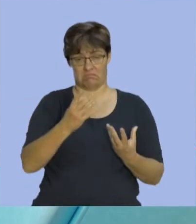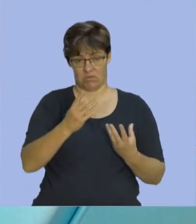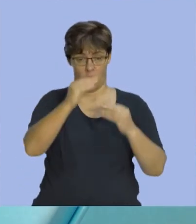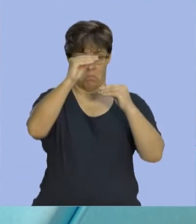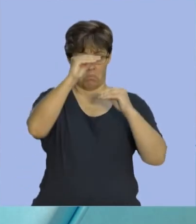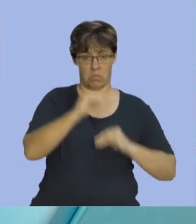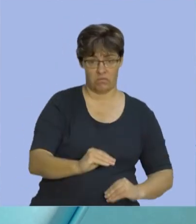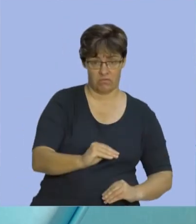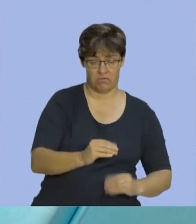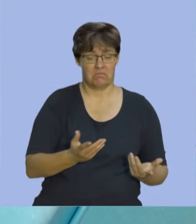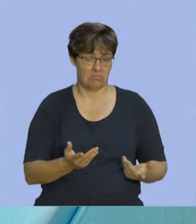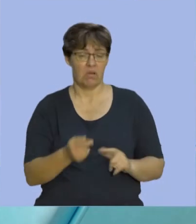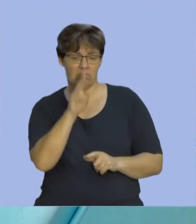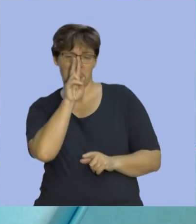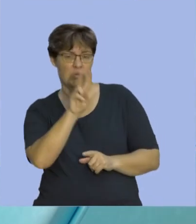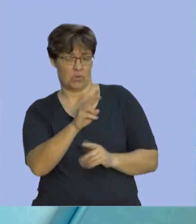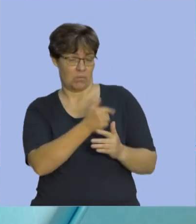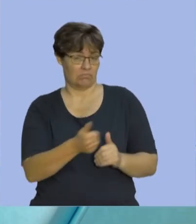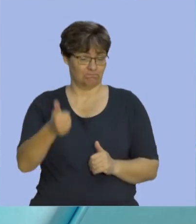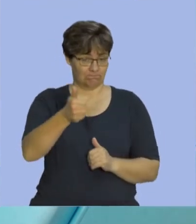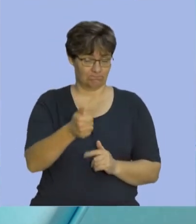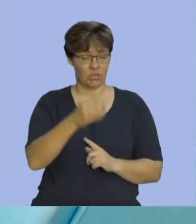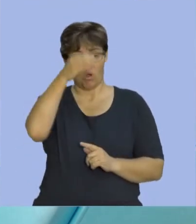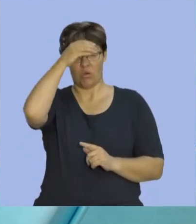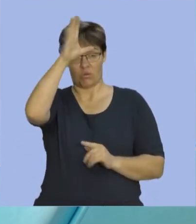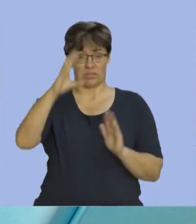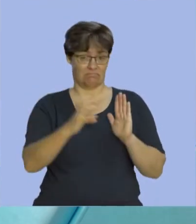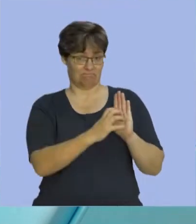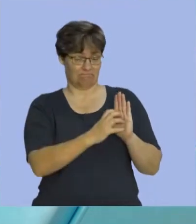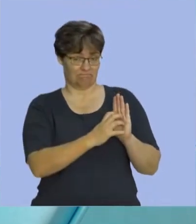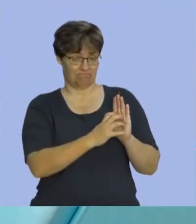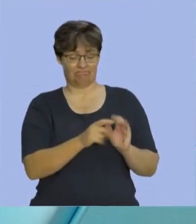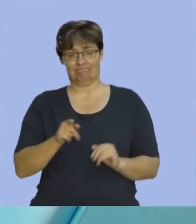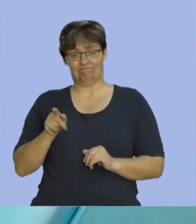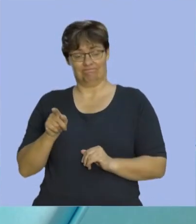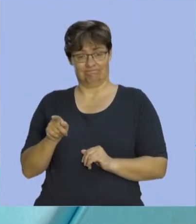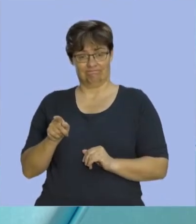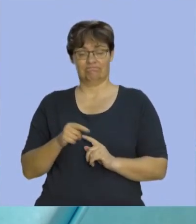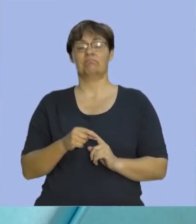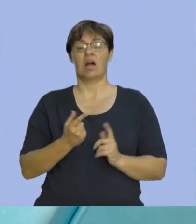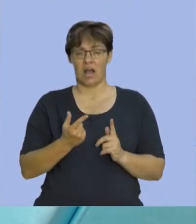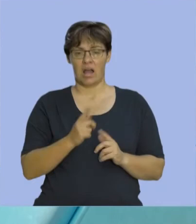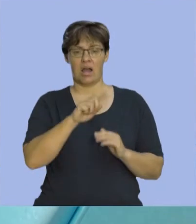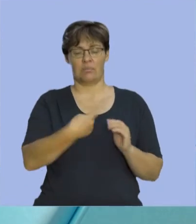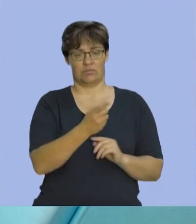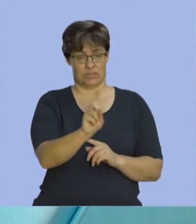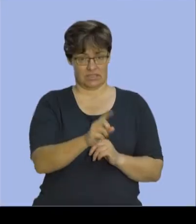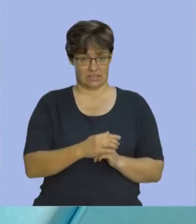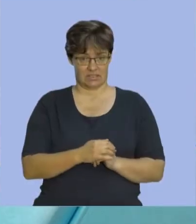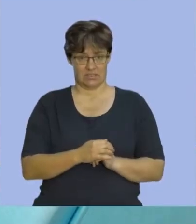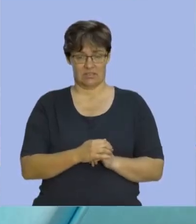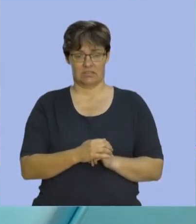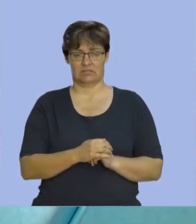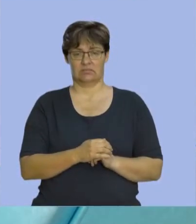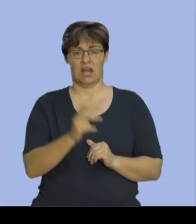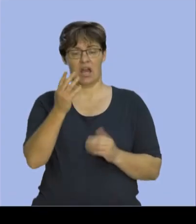the main thing that we looked at. So our concept map, as you can see on the board, has been about our